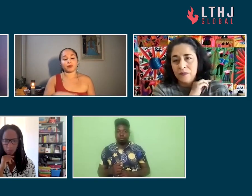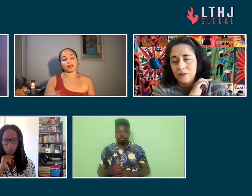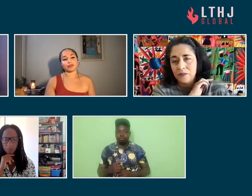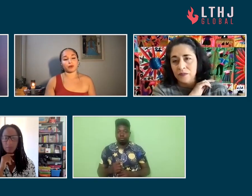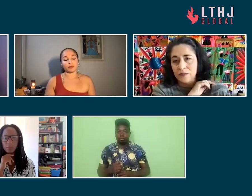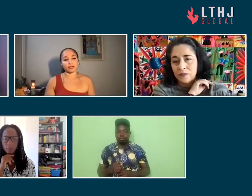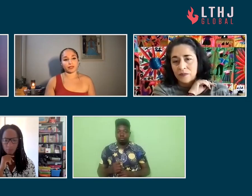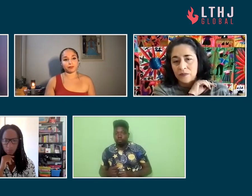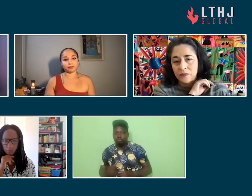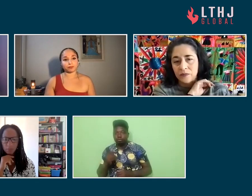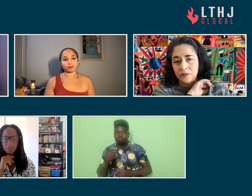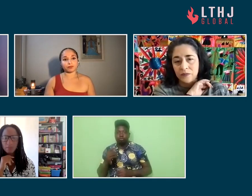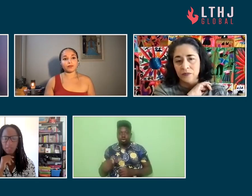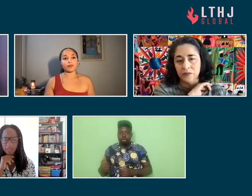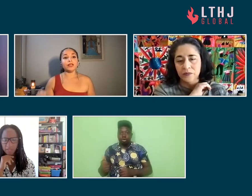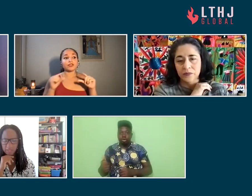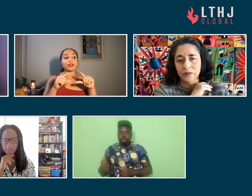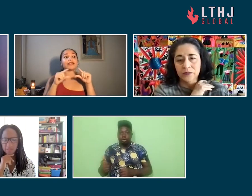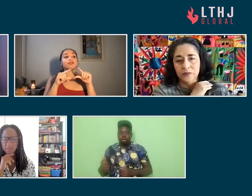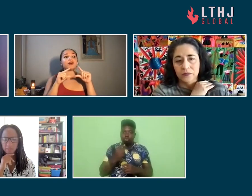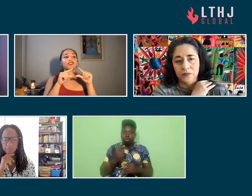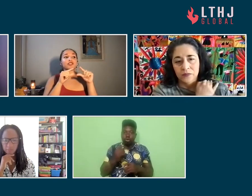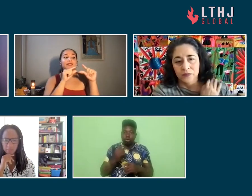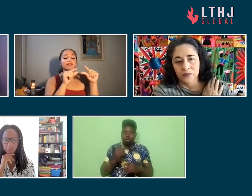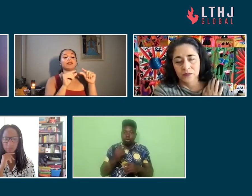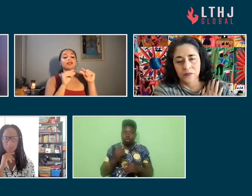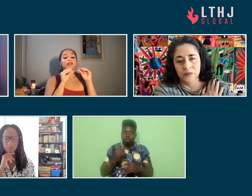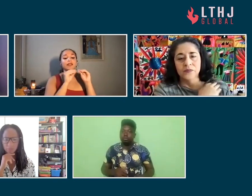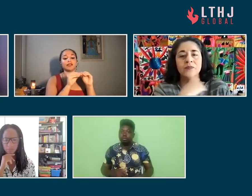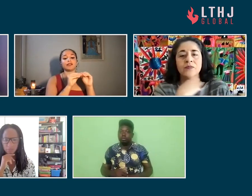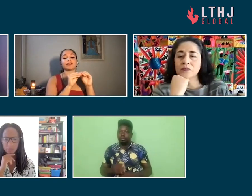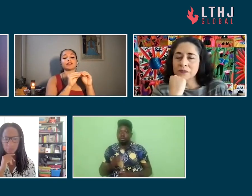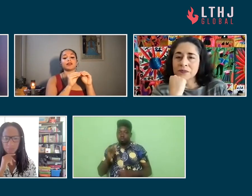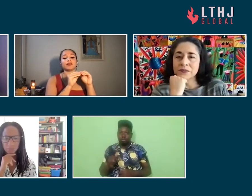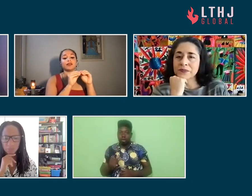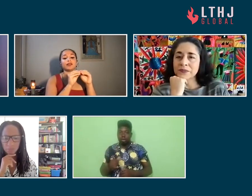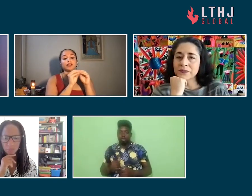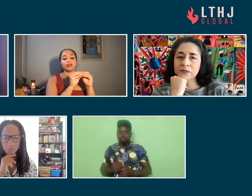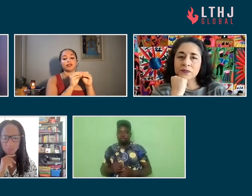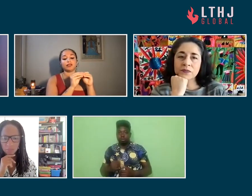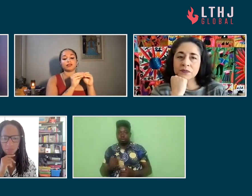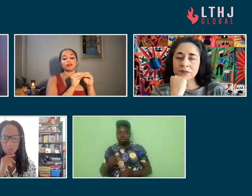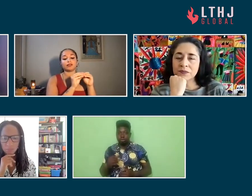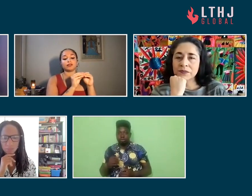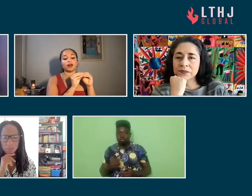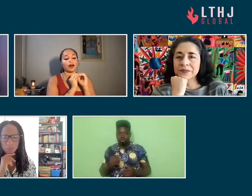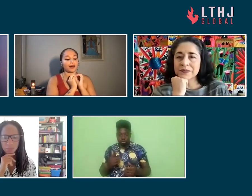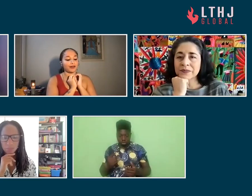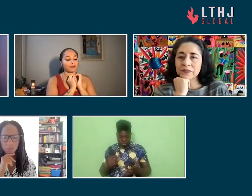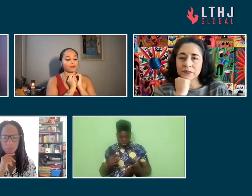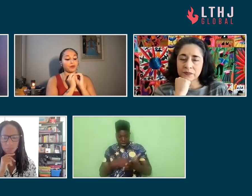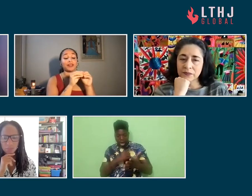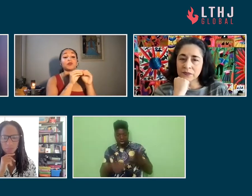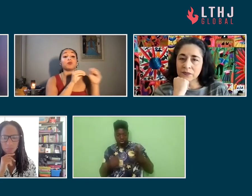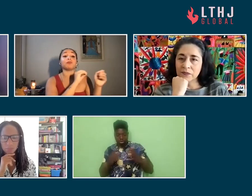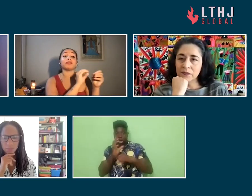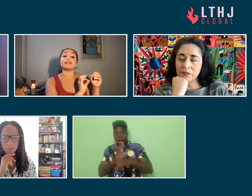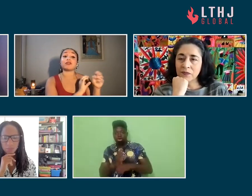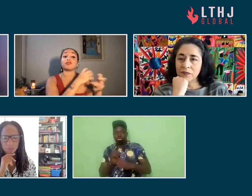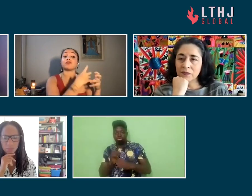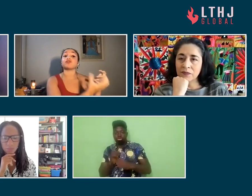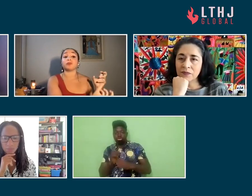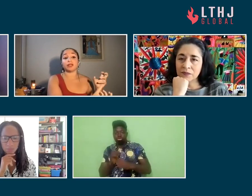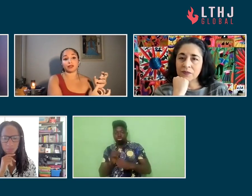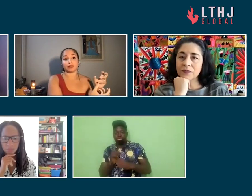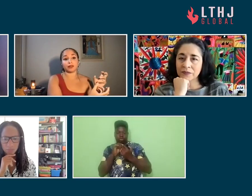by colonialism and by white supremacy. Yes. So cancel culture specifically is the